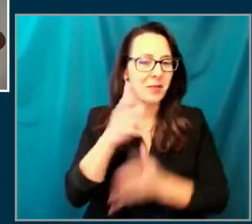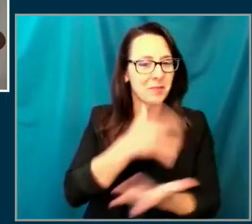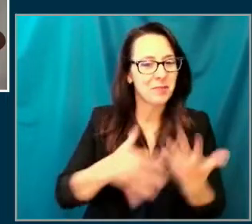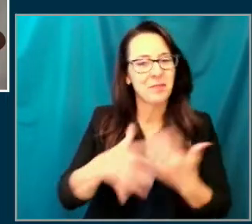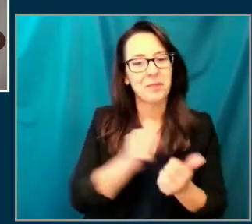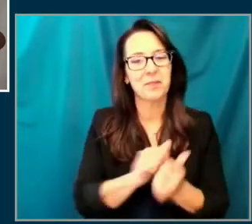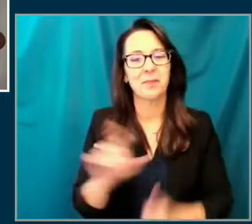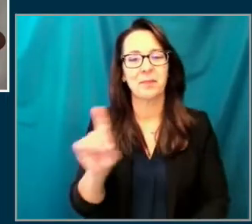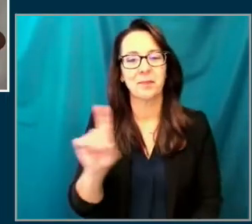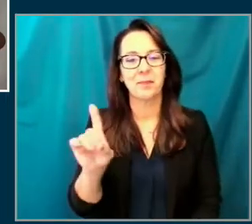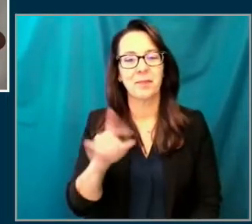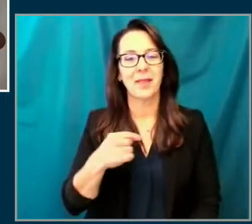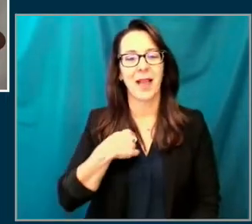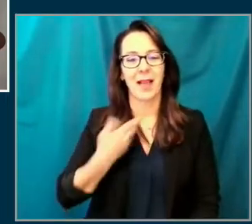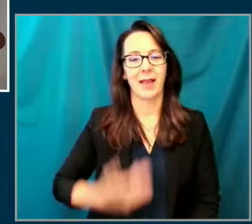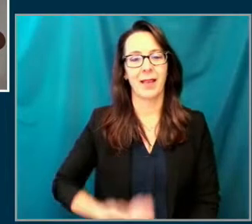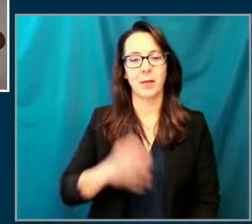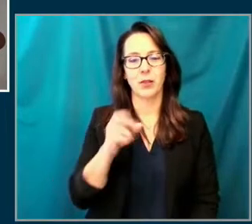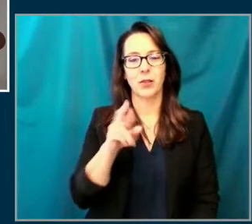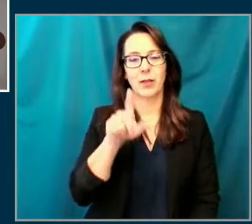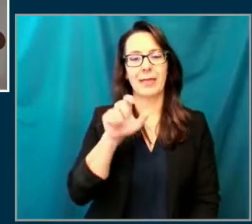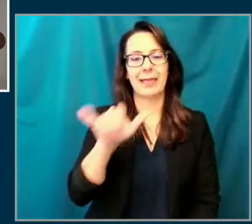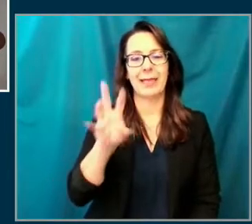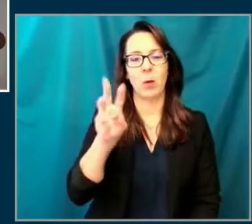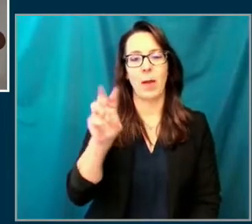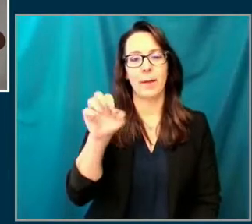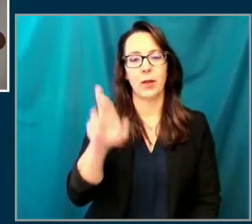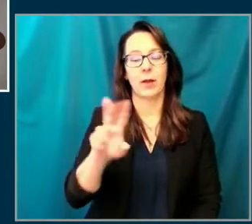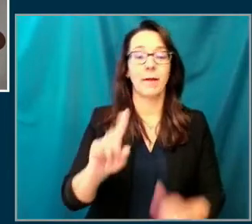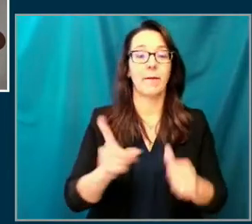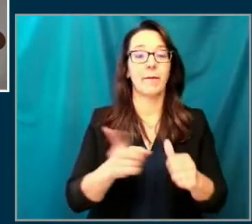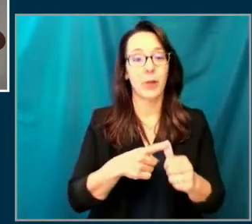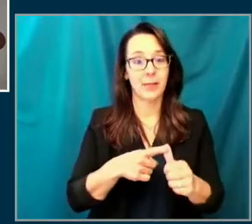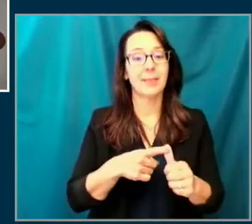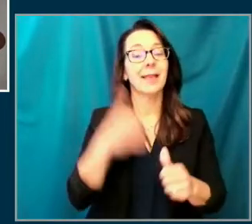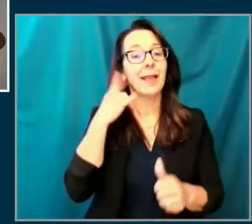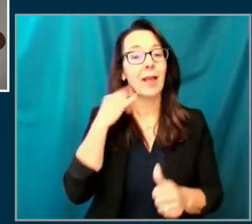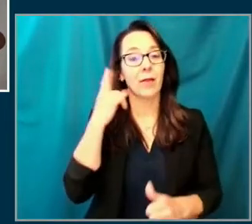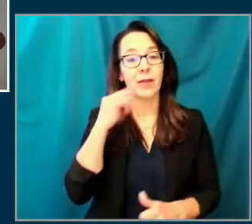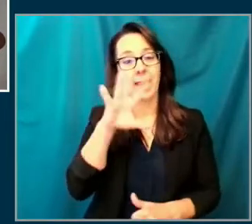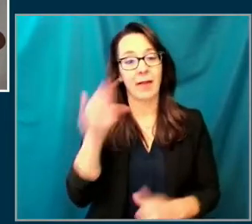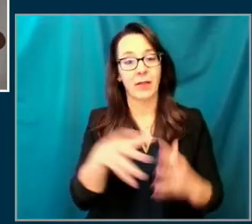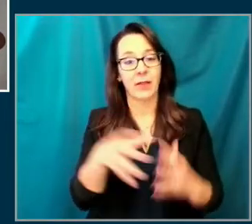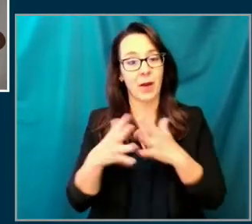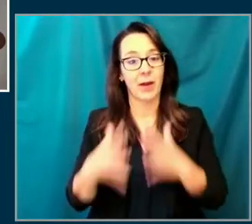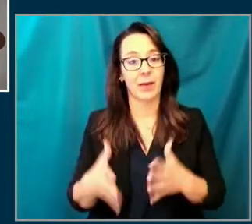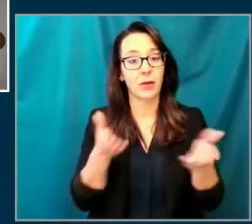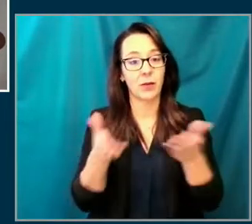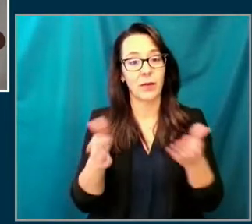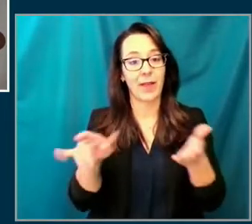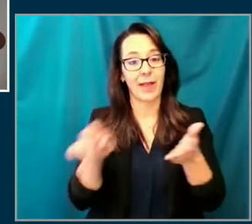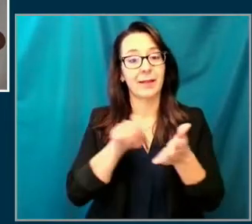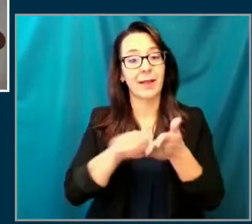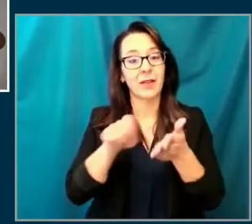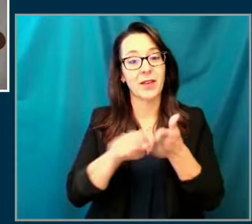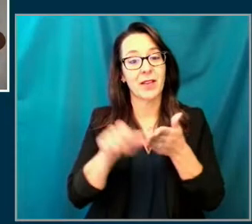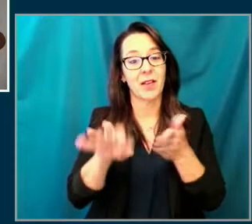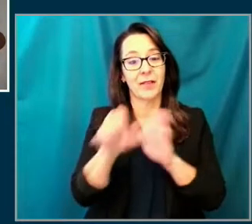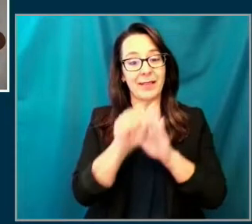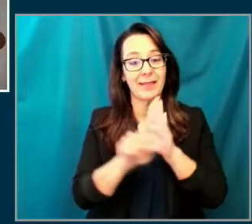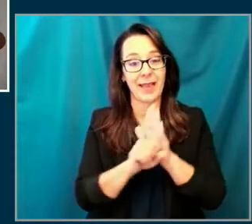Shirley Weber, California's first African American to serve as Secretary of State in the 170-year history of the